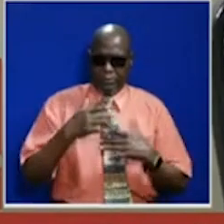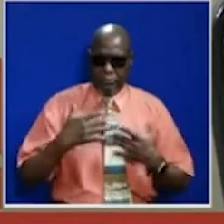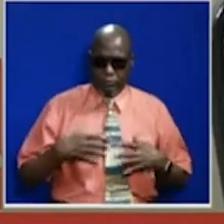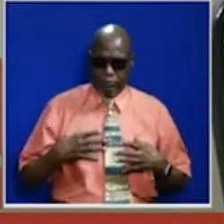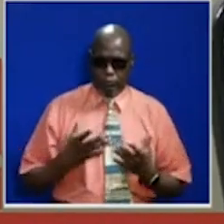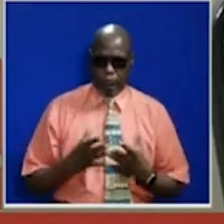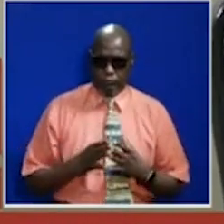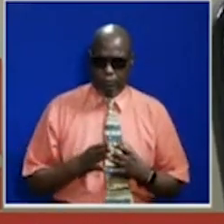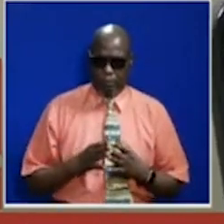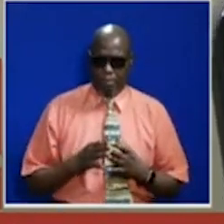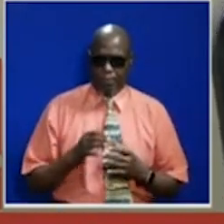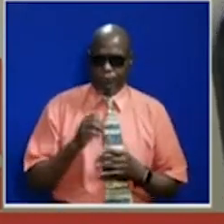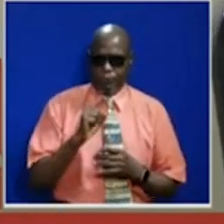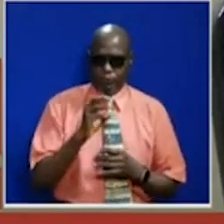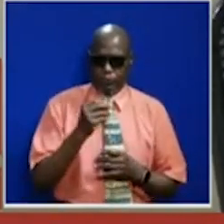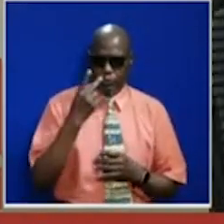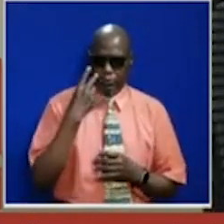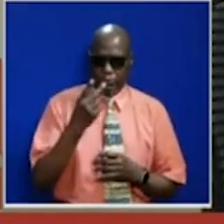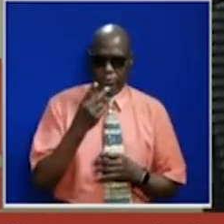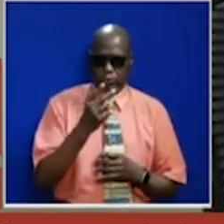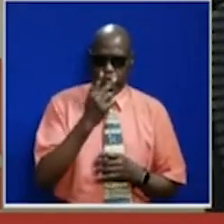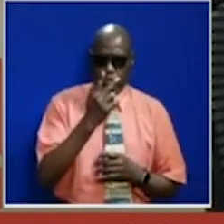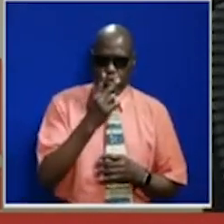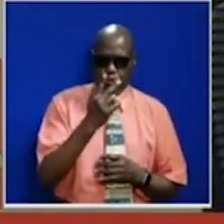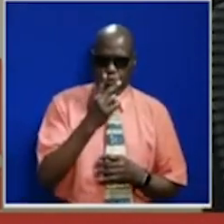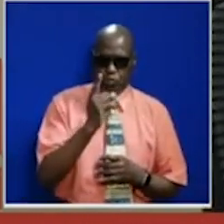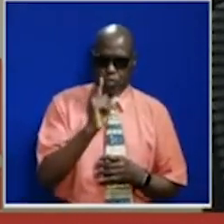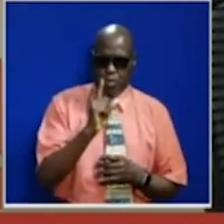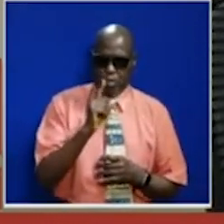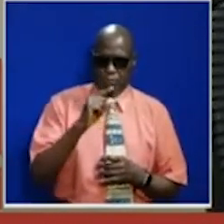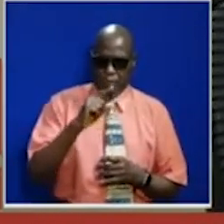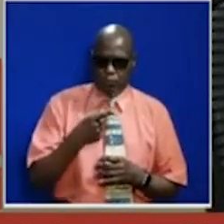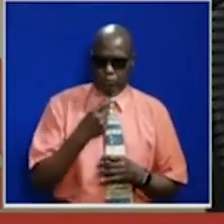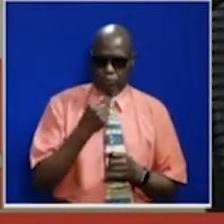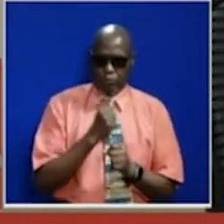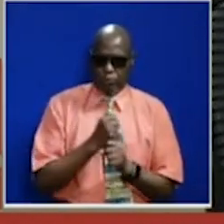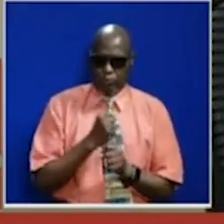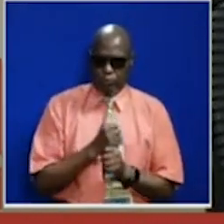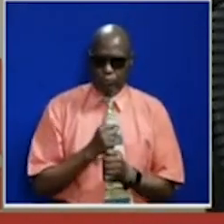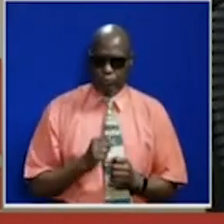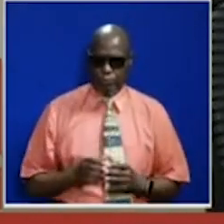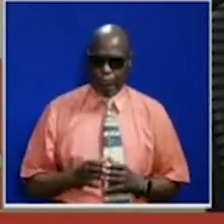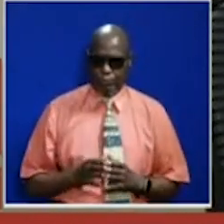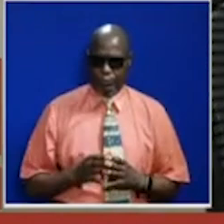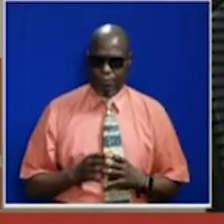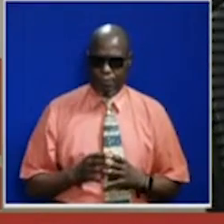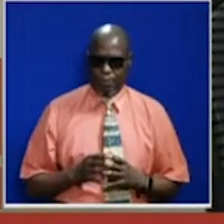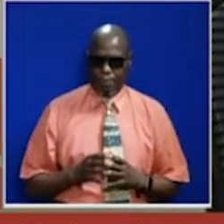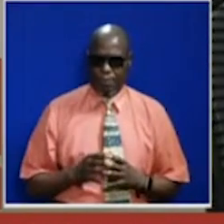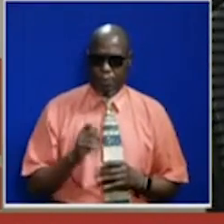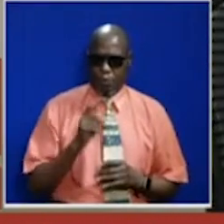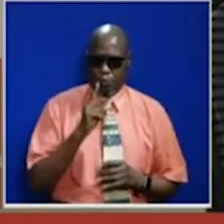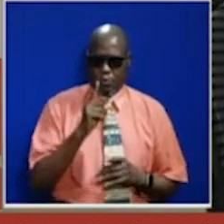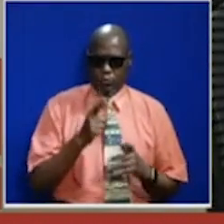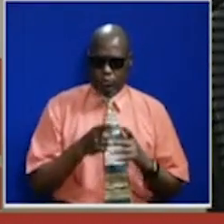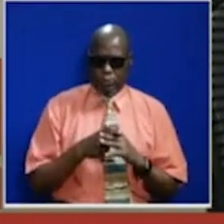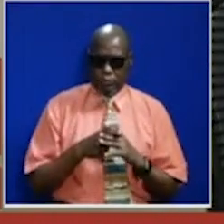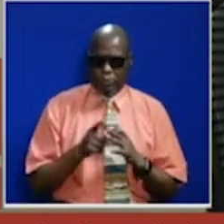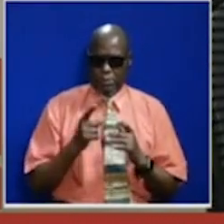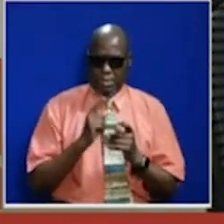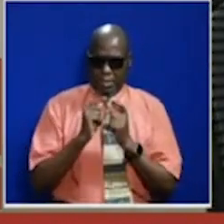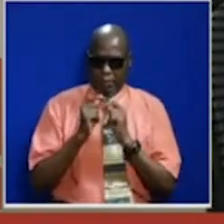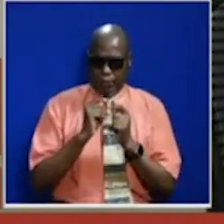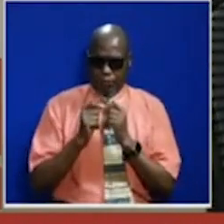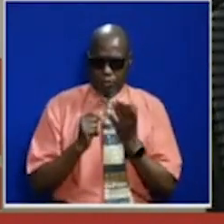so we are looking at 21,000 jobs. 21,000 jobs are the ones we'll start interviewing